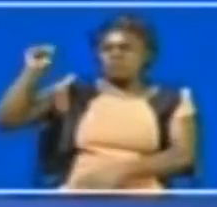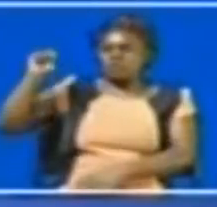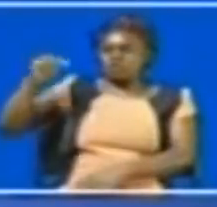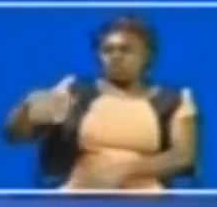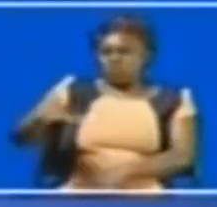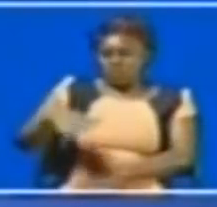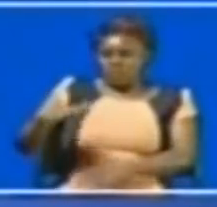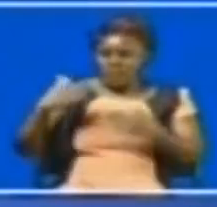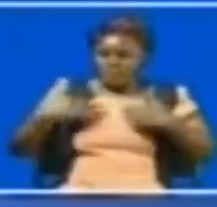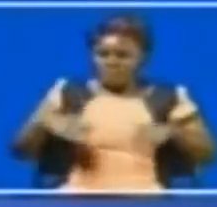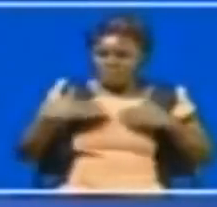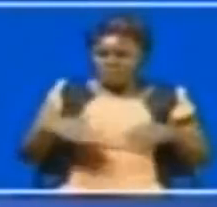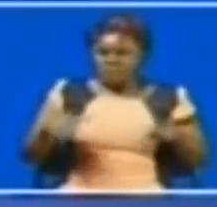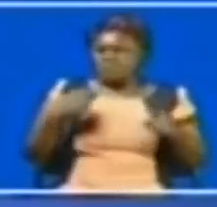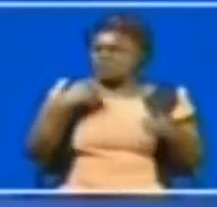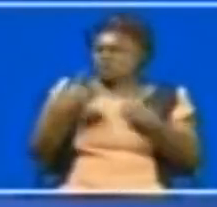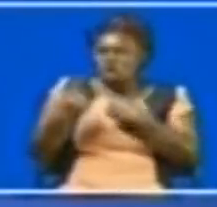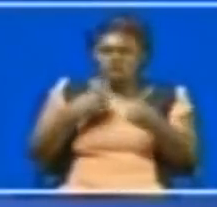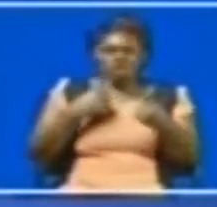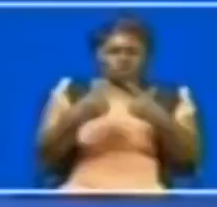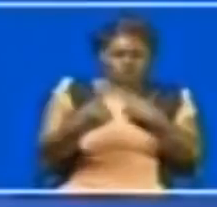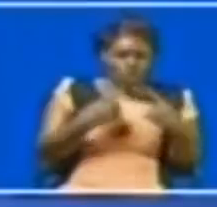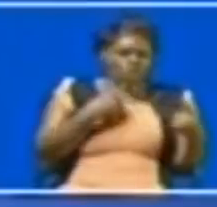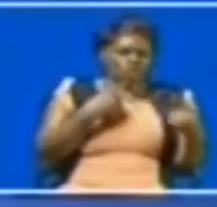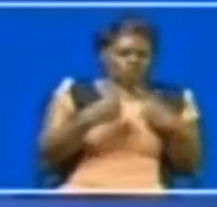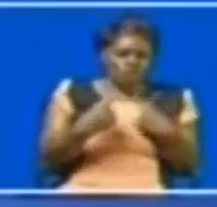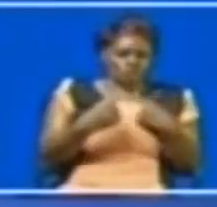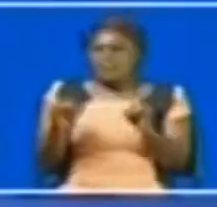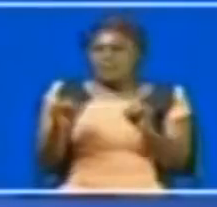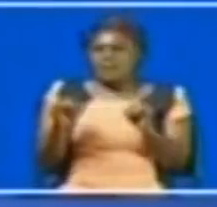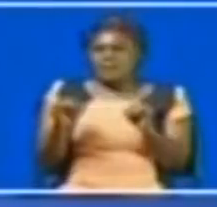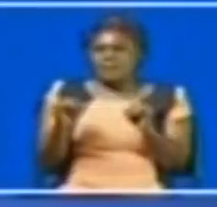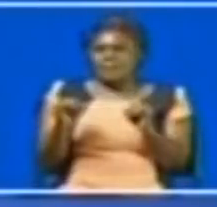democracy. And people say all manner of things. They will try